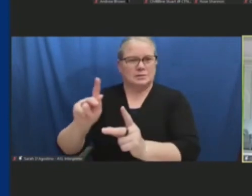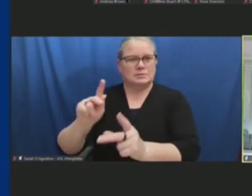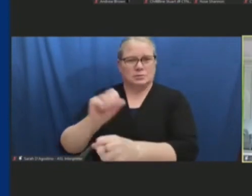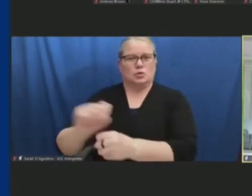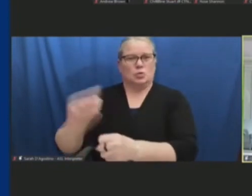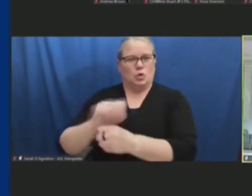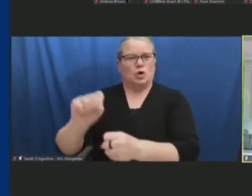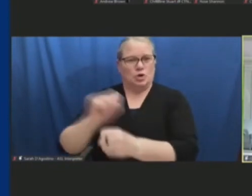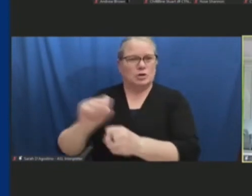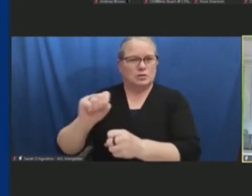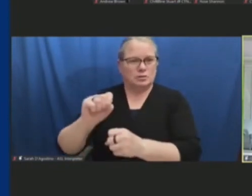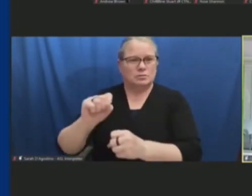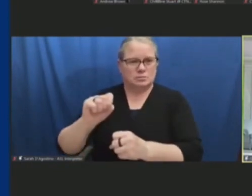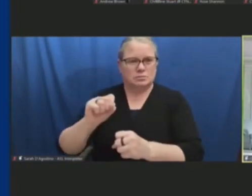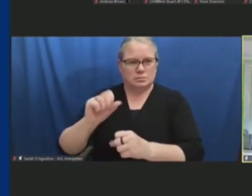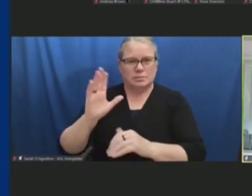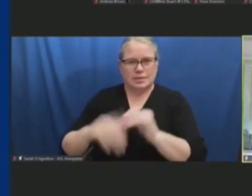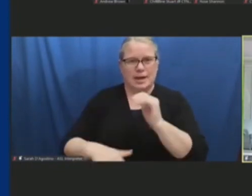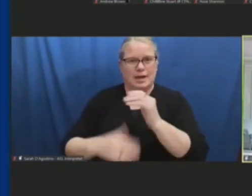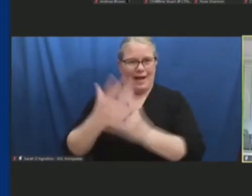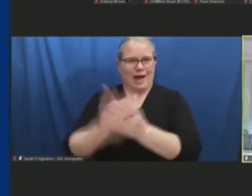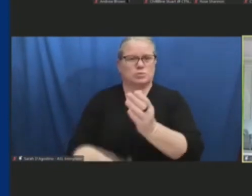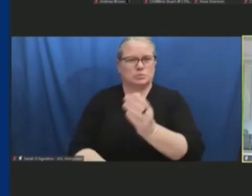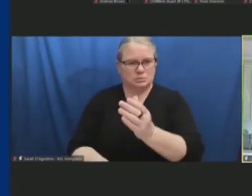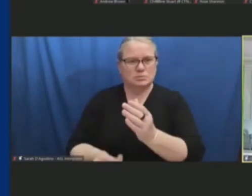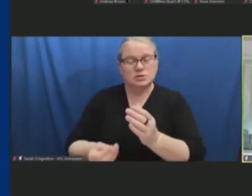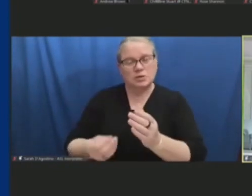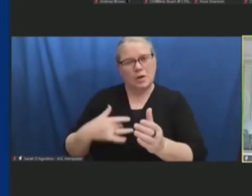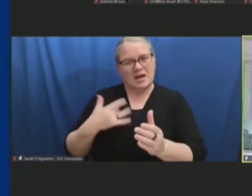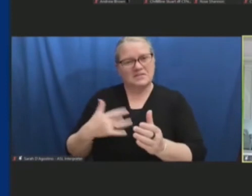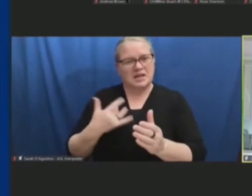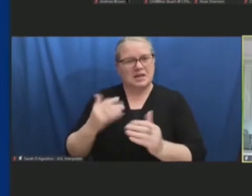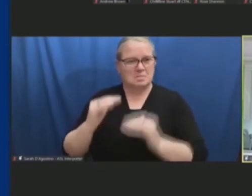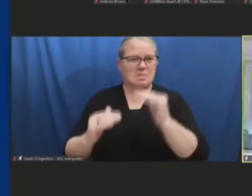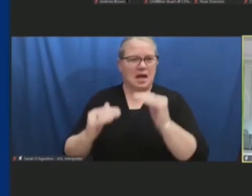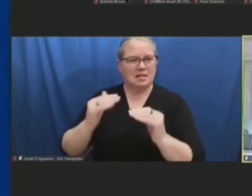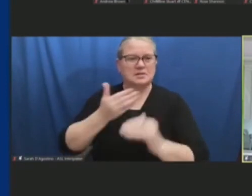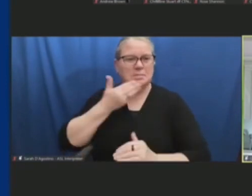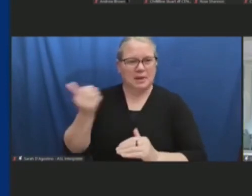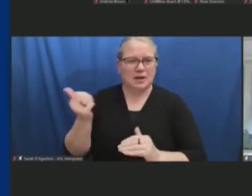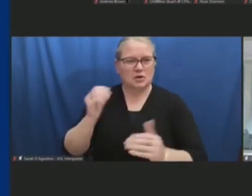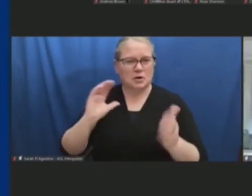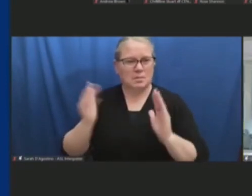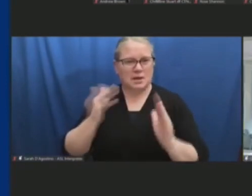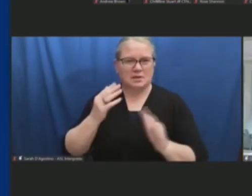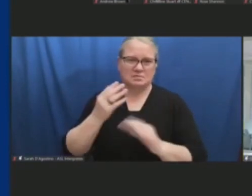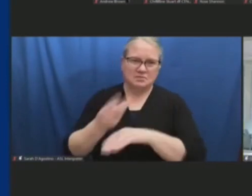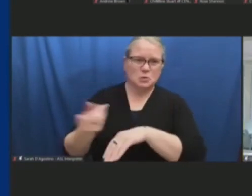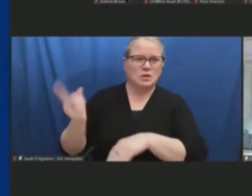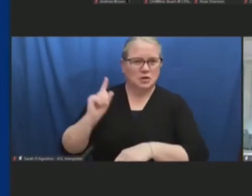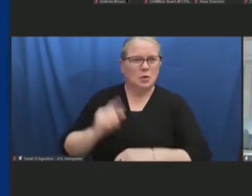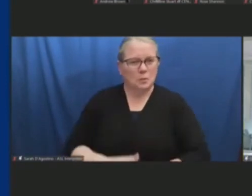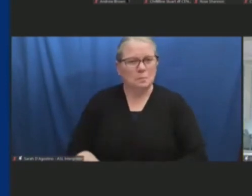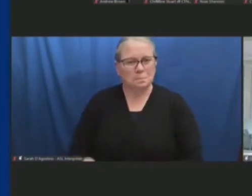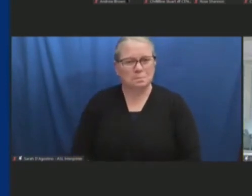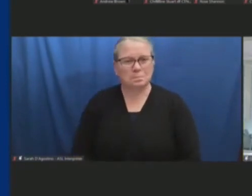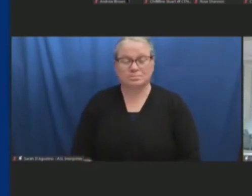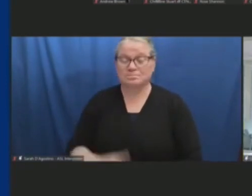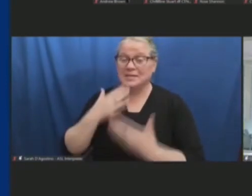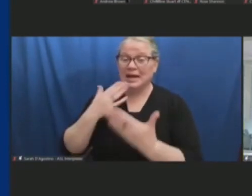issues. So I think we're getting to a better balance than we were, say, a couple of weeks ago. Thank you.